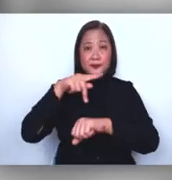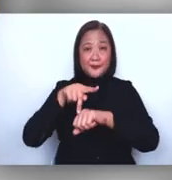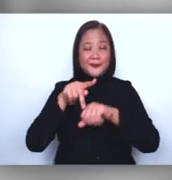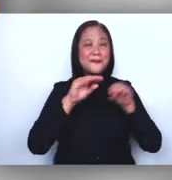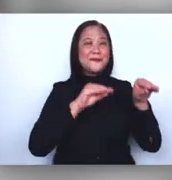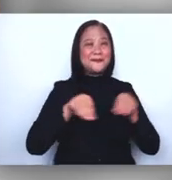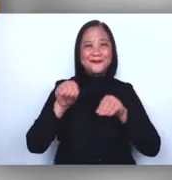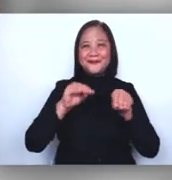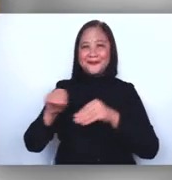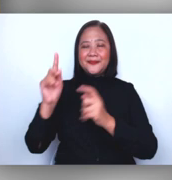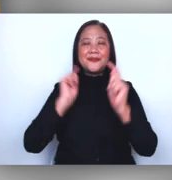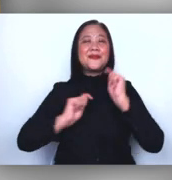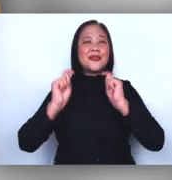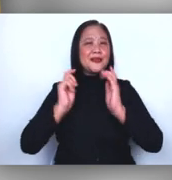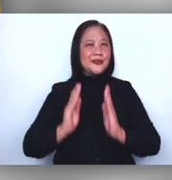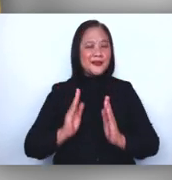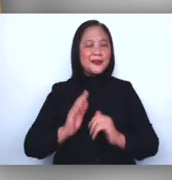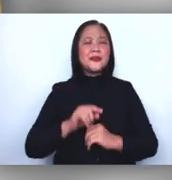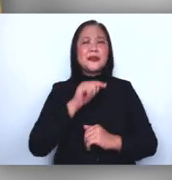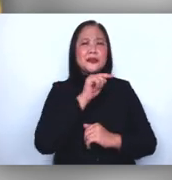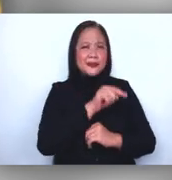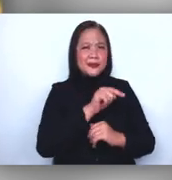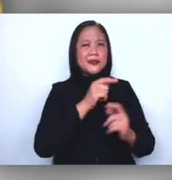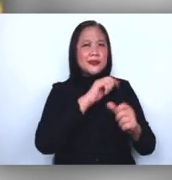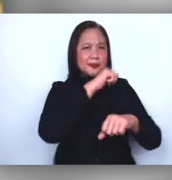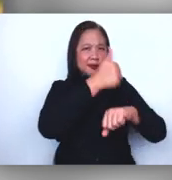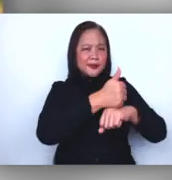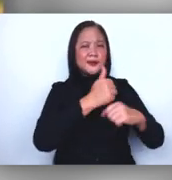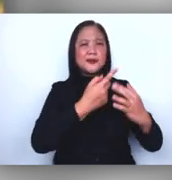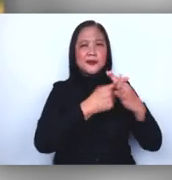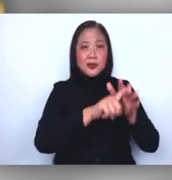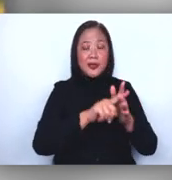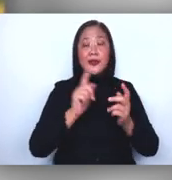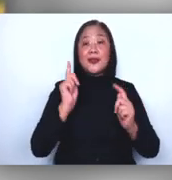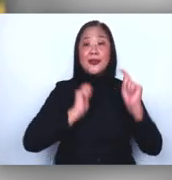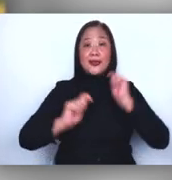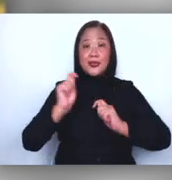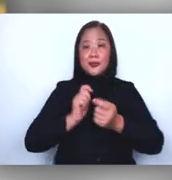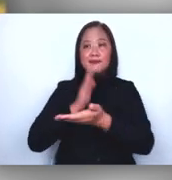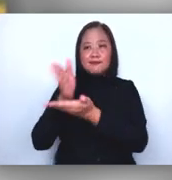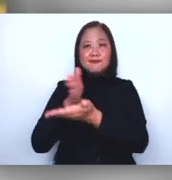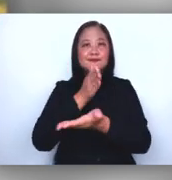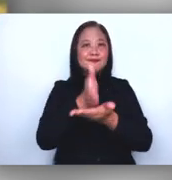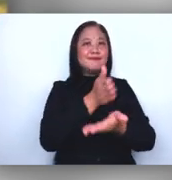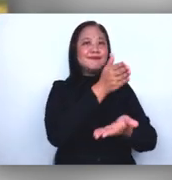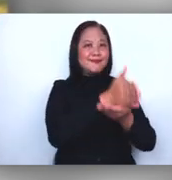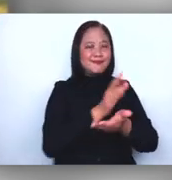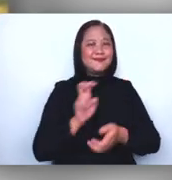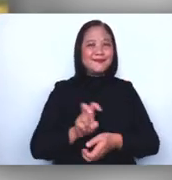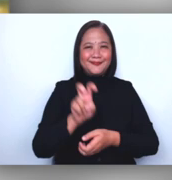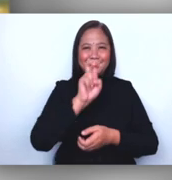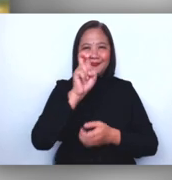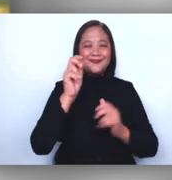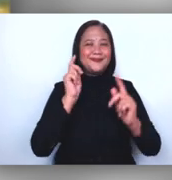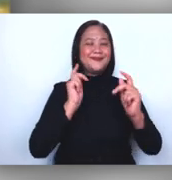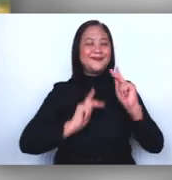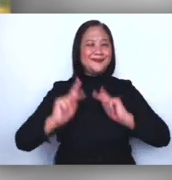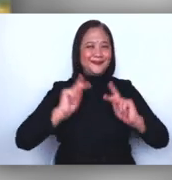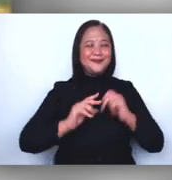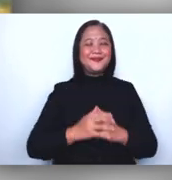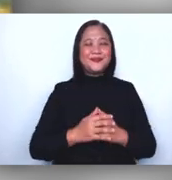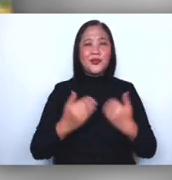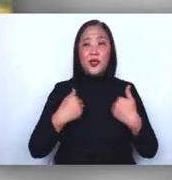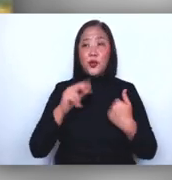UP Mobile Theater, he pioneered the concept of theater campus tours and delivered no less